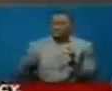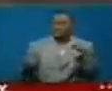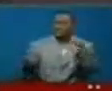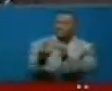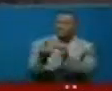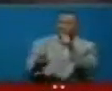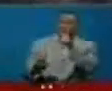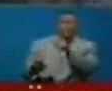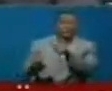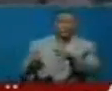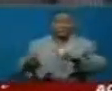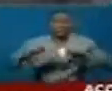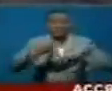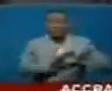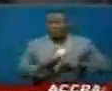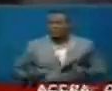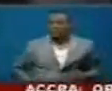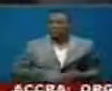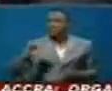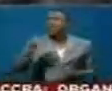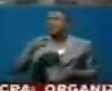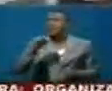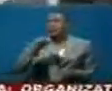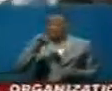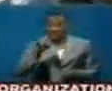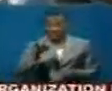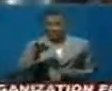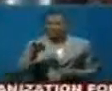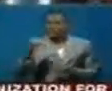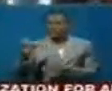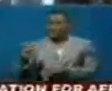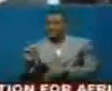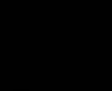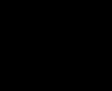Osaetutu and the Kumasi Metropolitan Chief Executive, among others, before final departure.